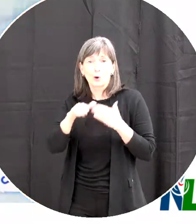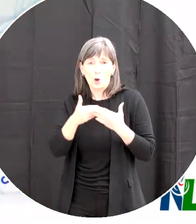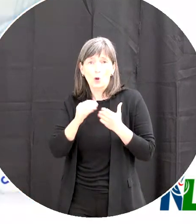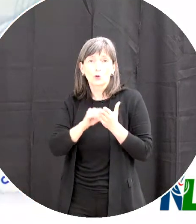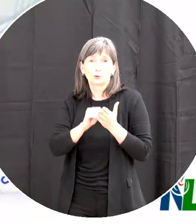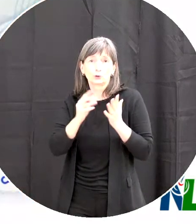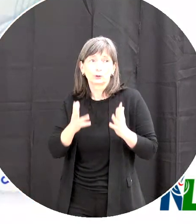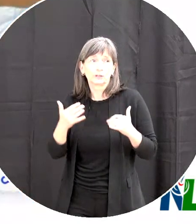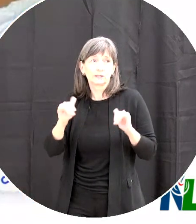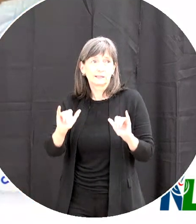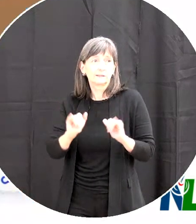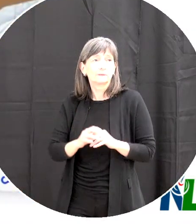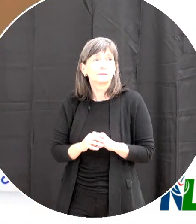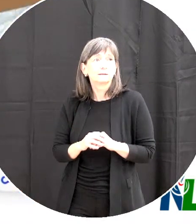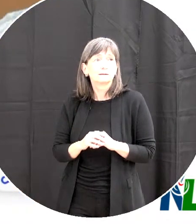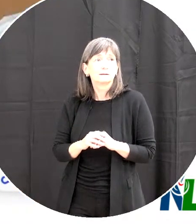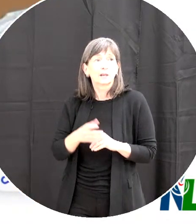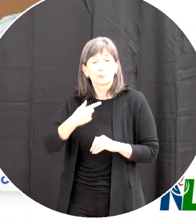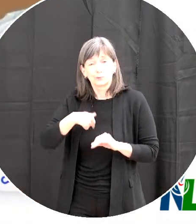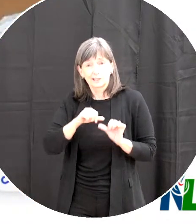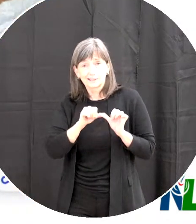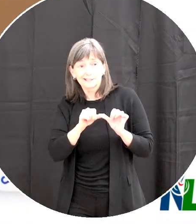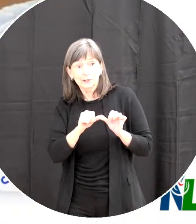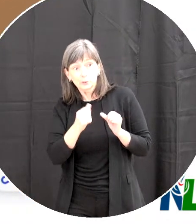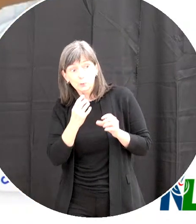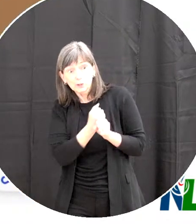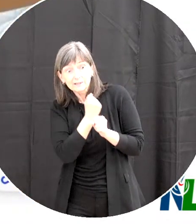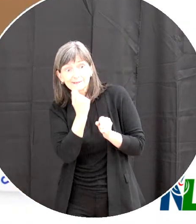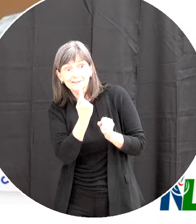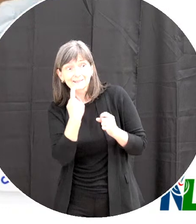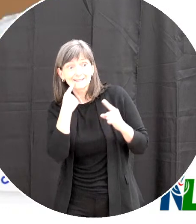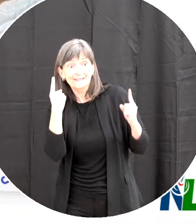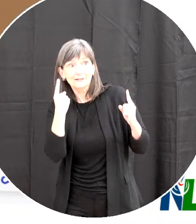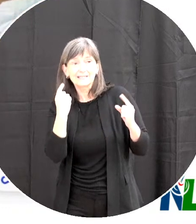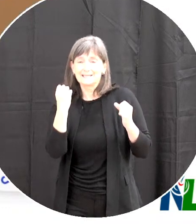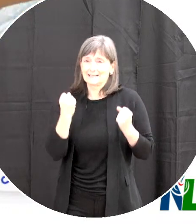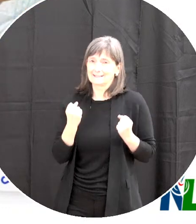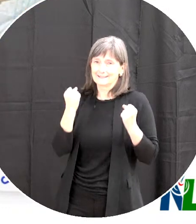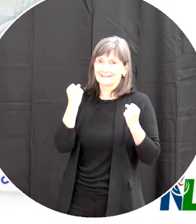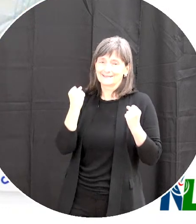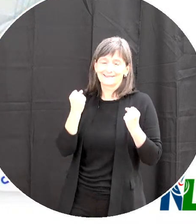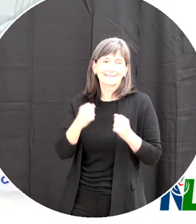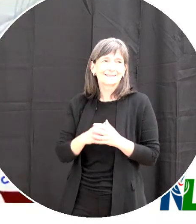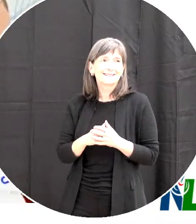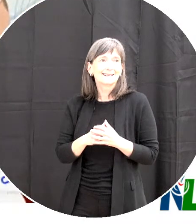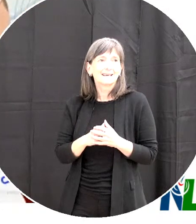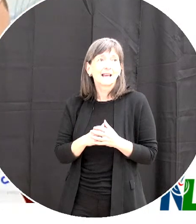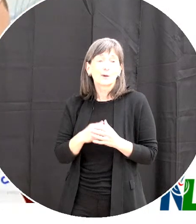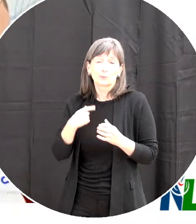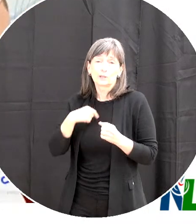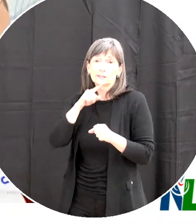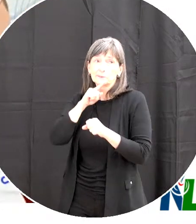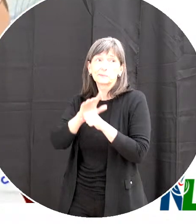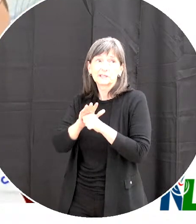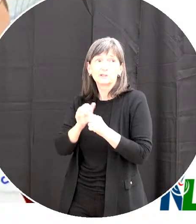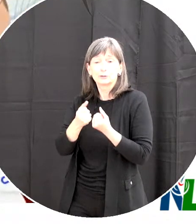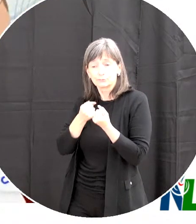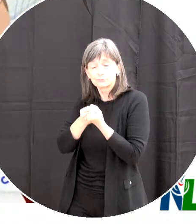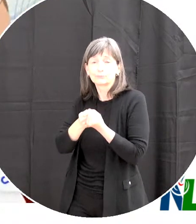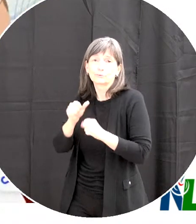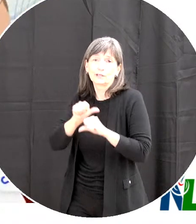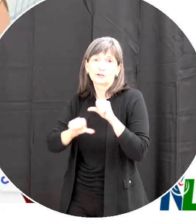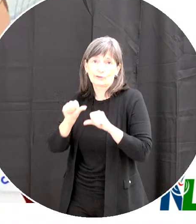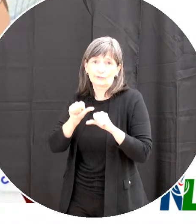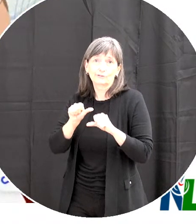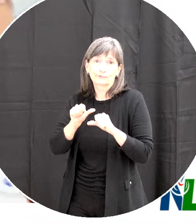to purposefully celebrate our small wins, and we are strongly committed to meeting and supporting